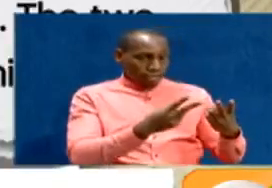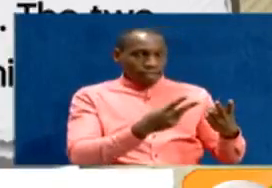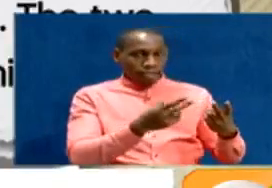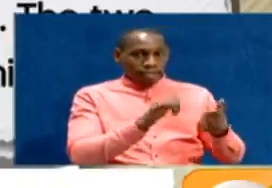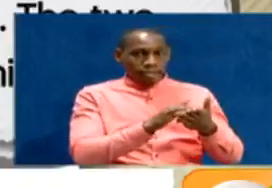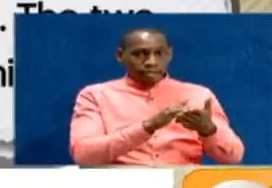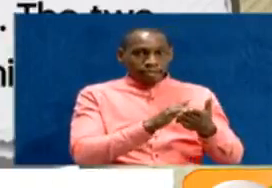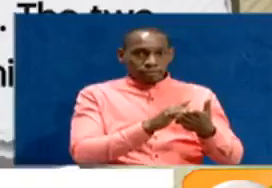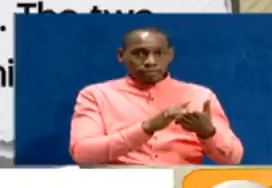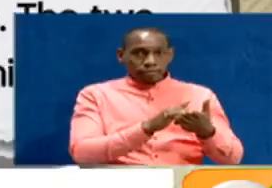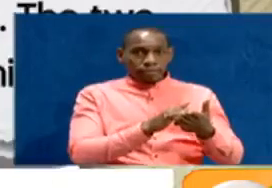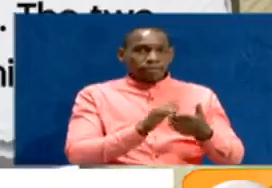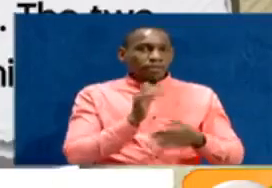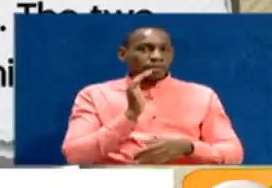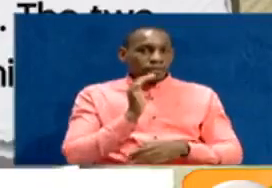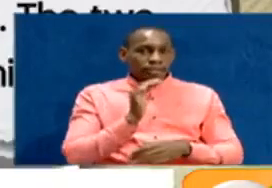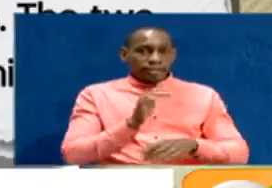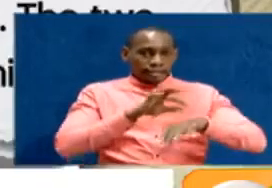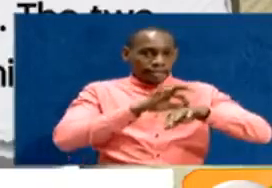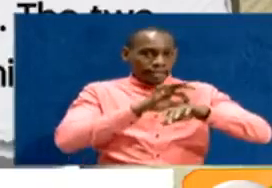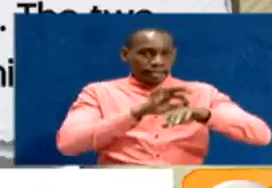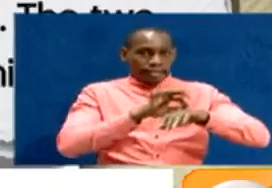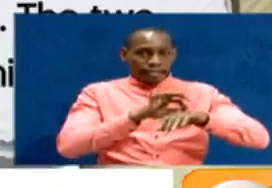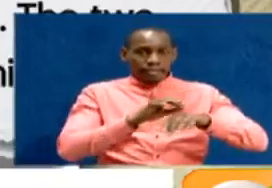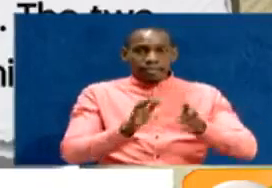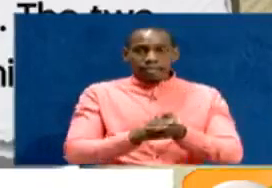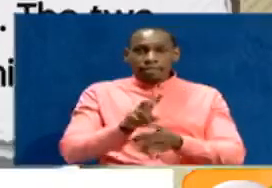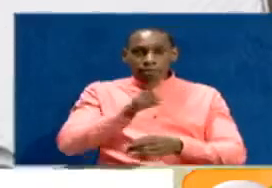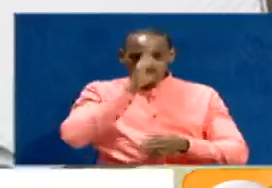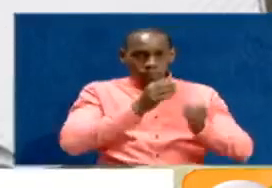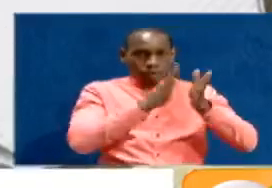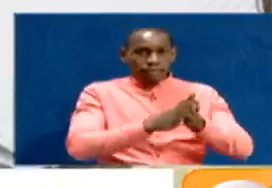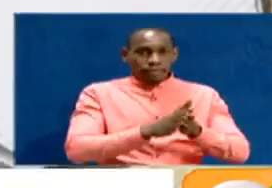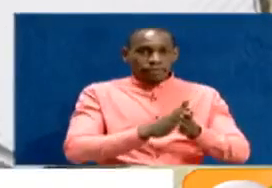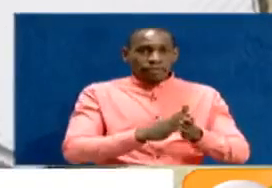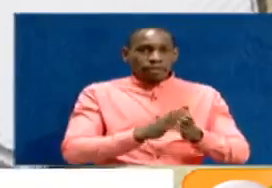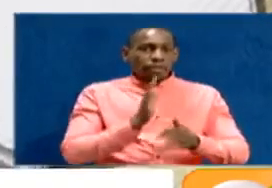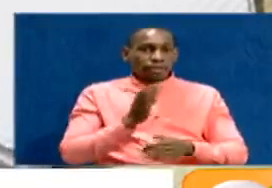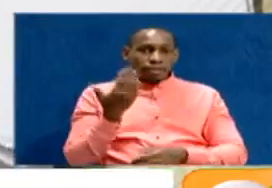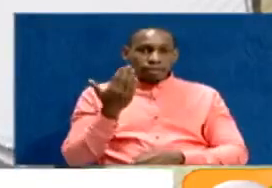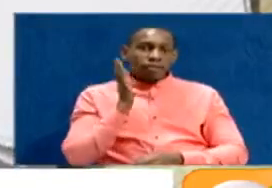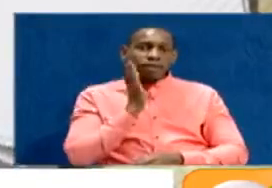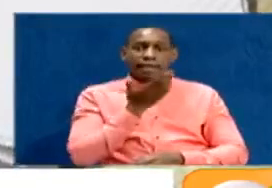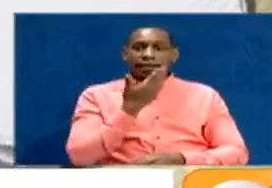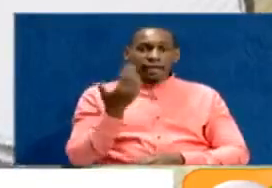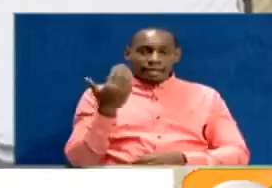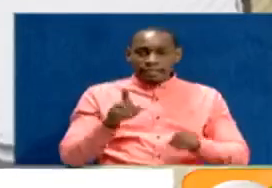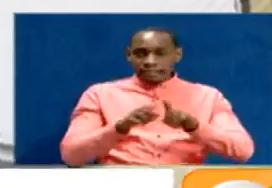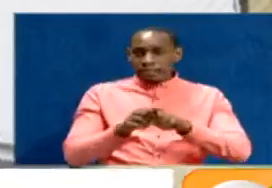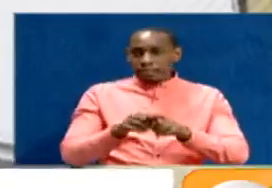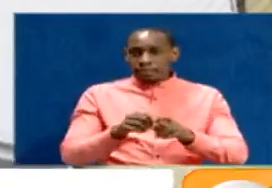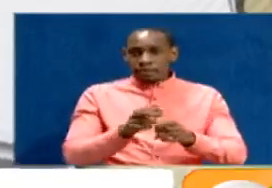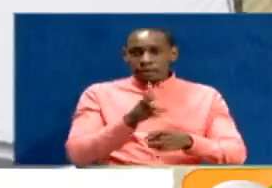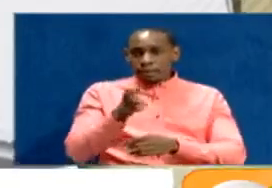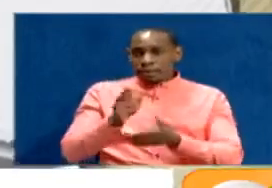appearance of being of light complexion. The two police officers were in jungle green uniform. Moreover, the court cites that the spent cartridge, which